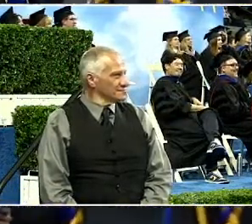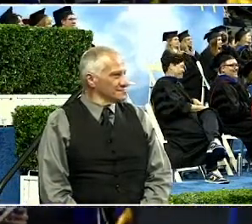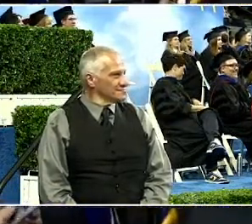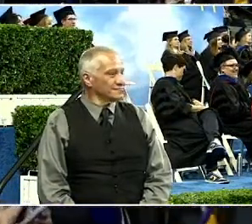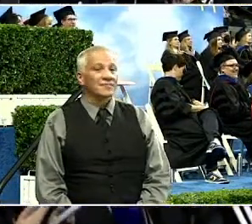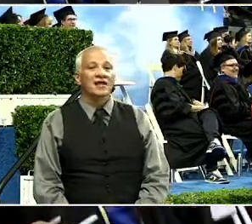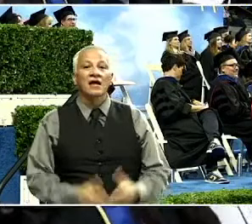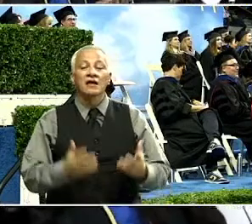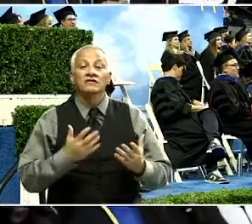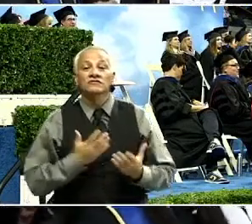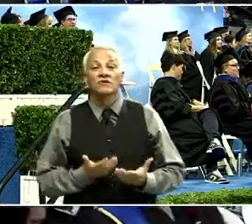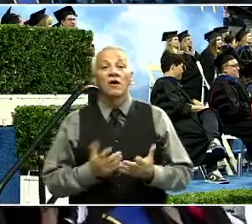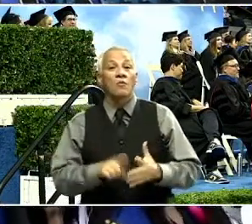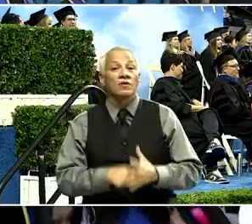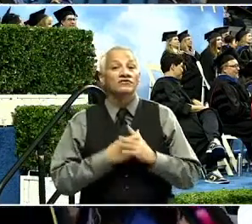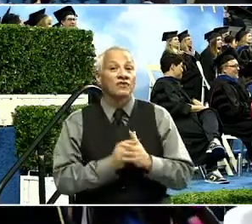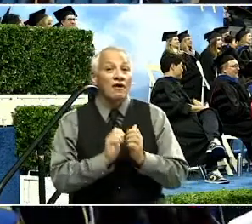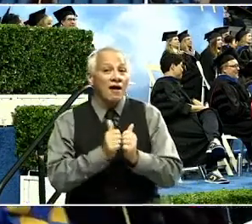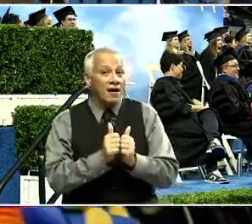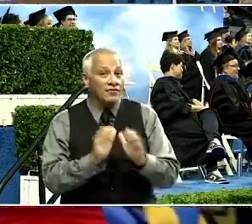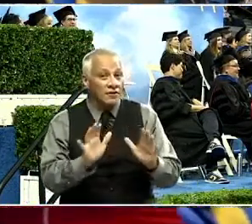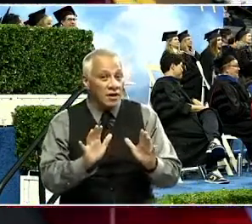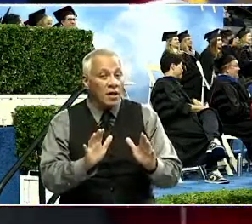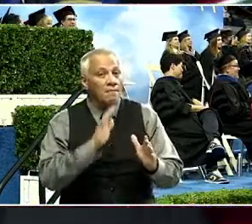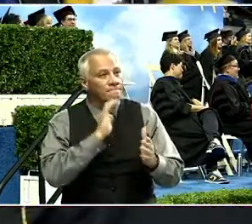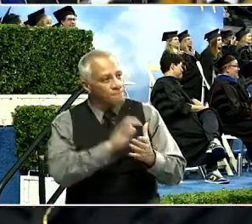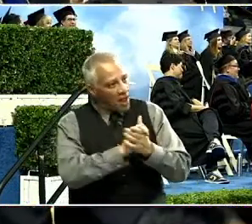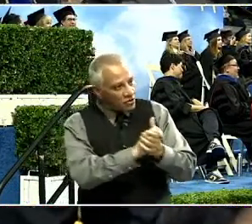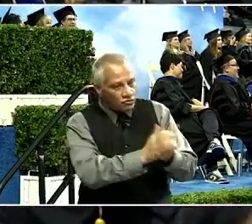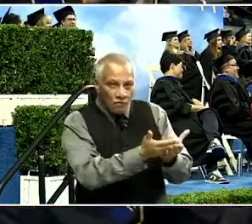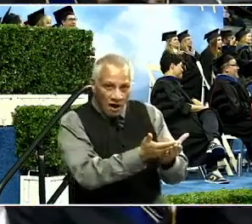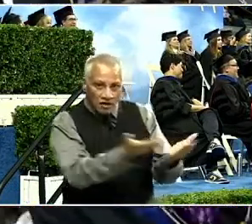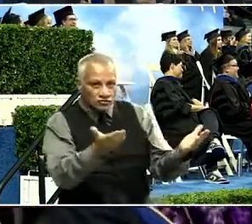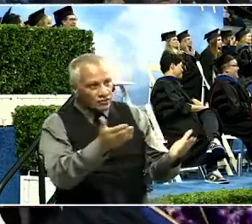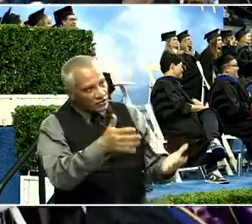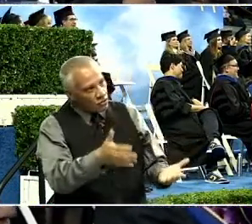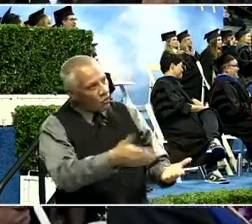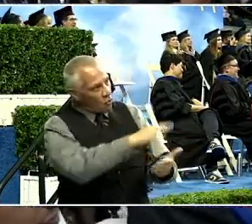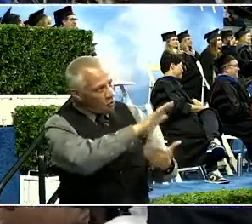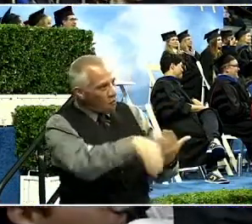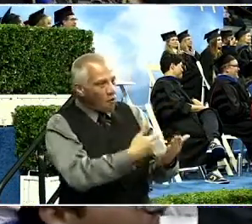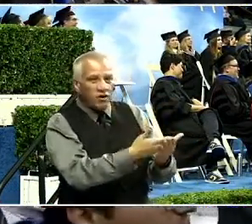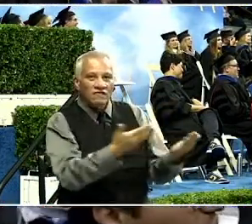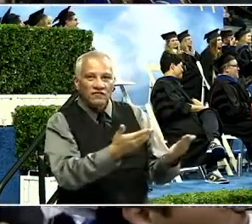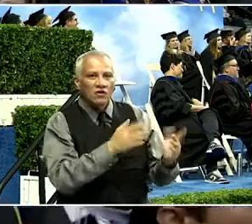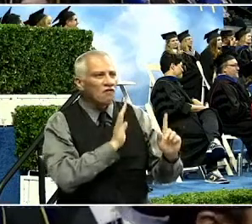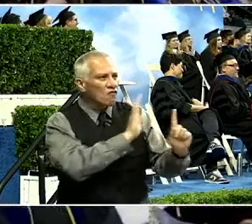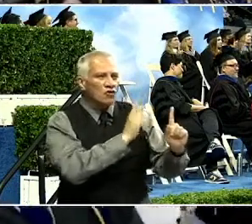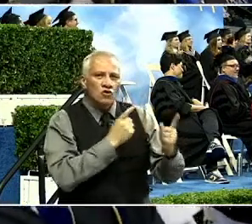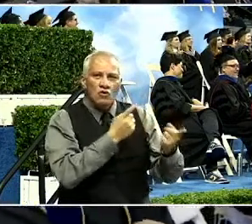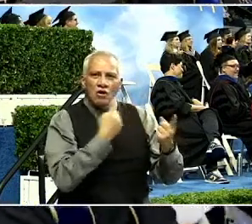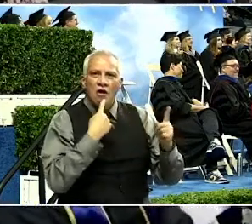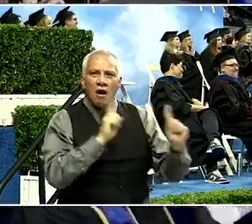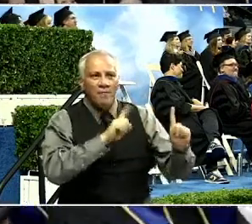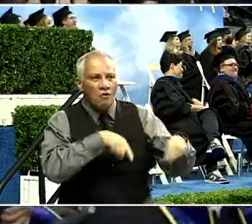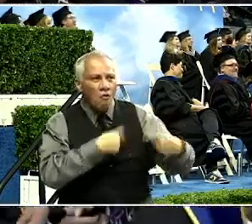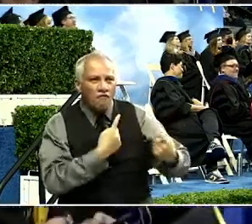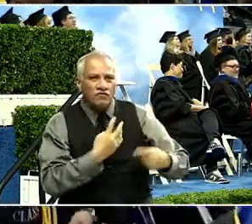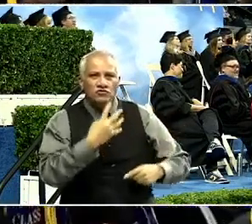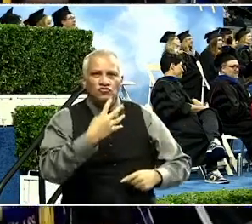So I would like to start by congratulating you all for all you've accomplished over these